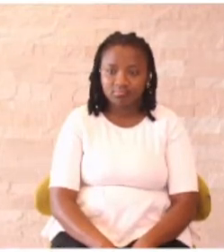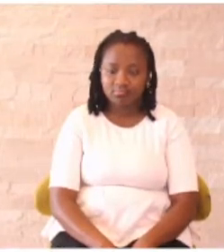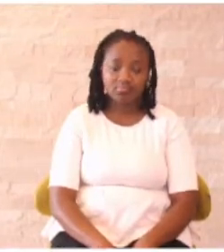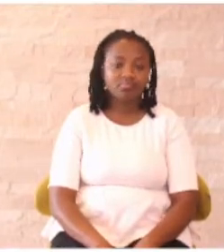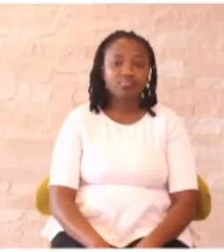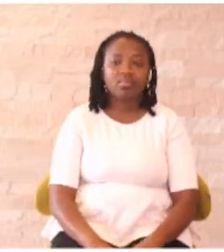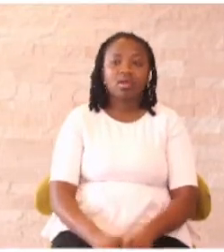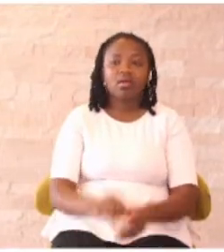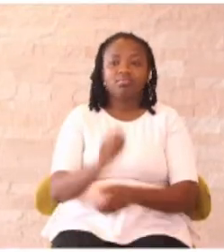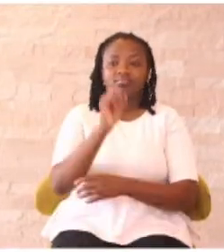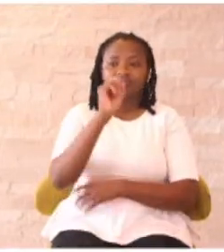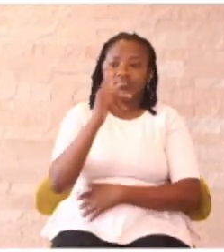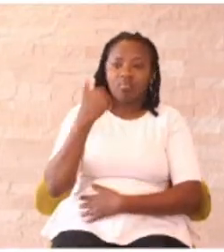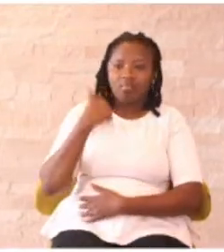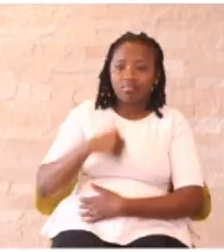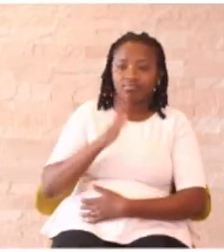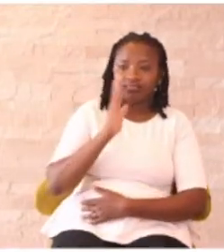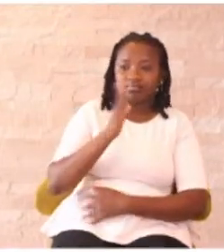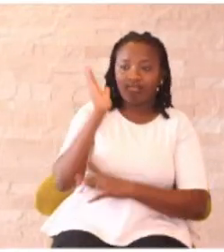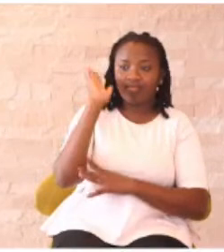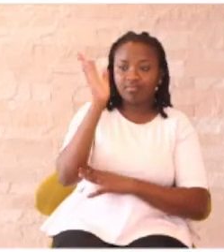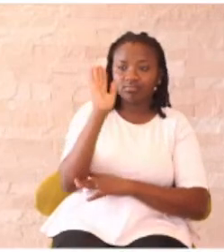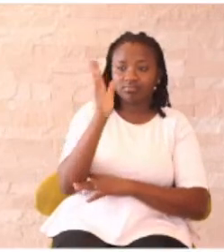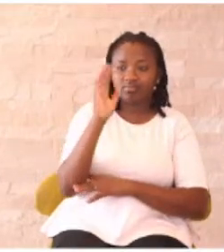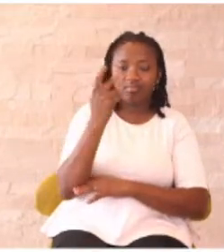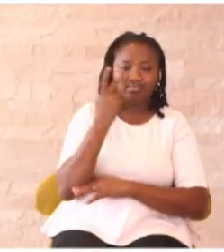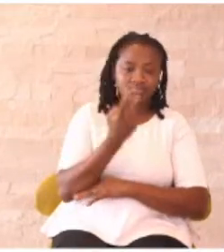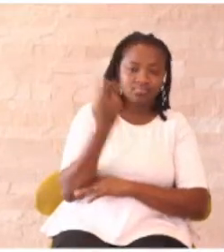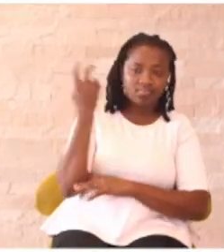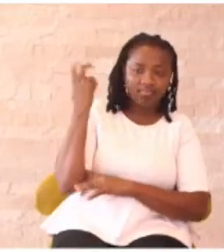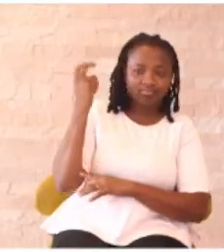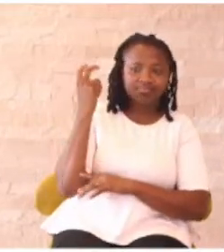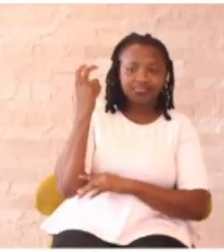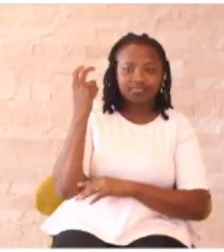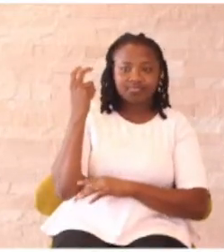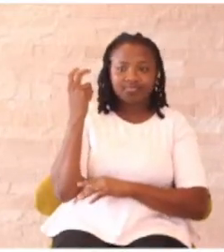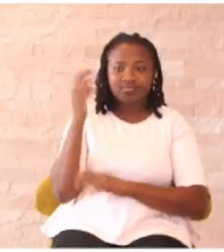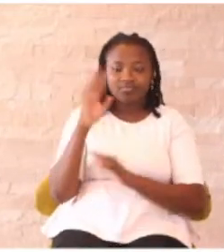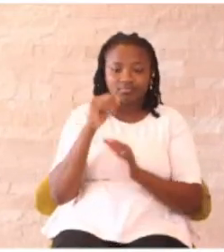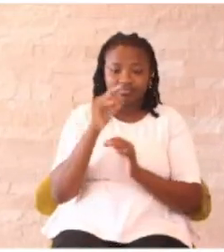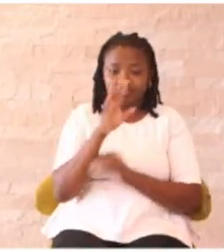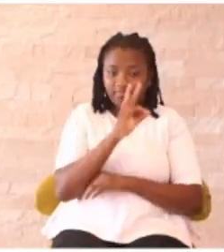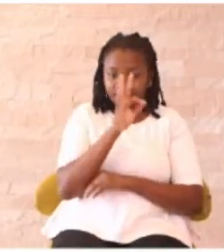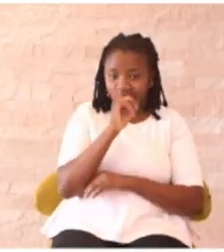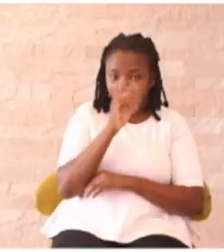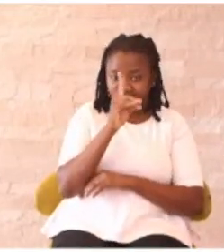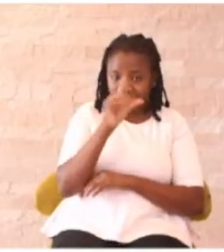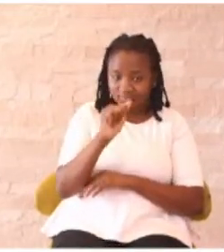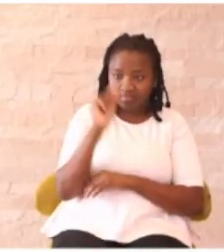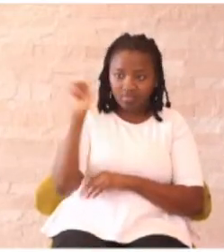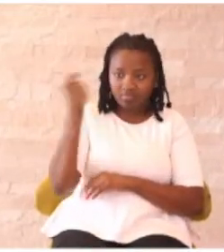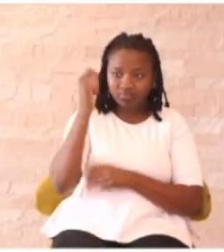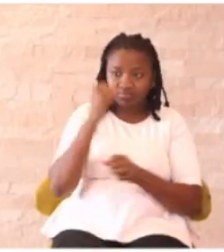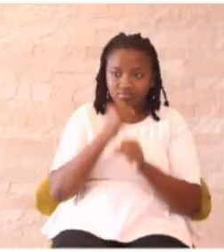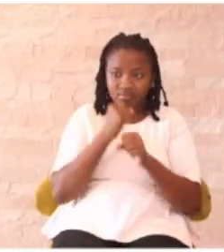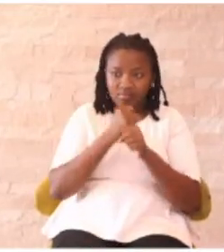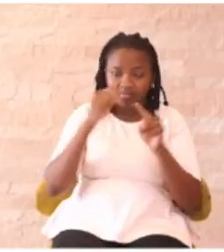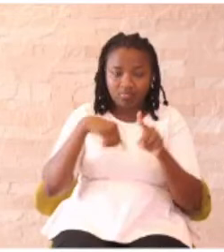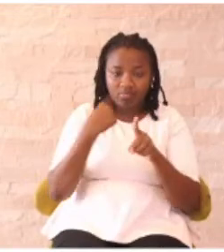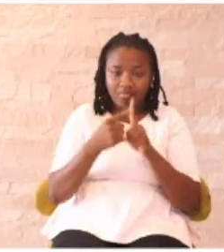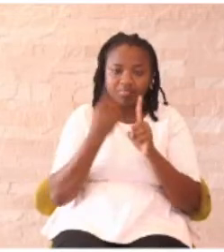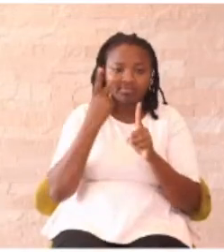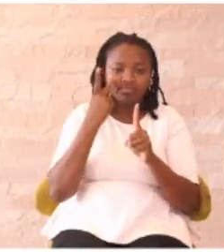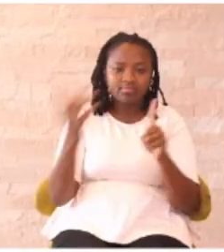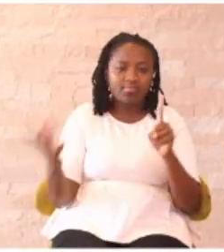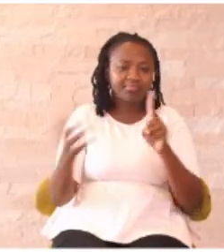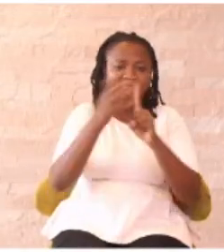colleagues, I'm going to present to you reflections from the FIDA-Kenya work this year, particularly looking at the achievements